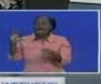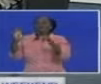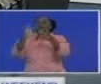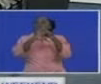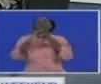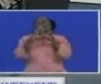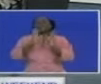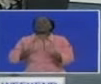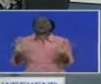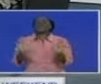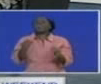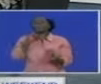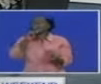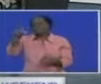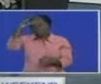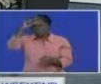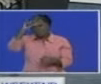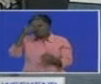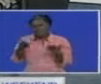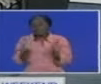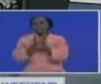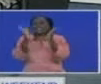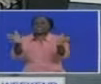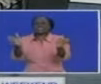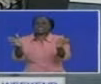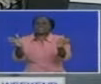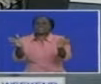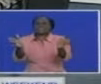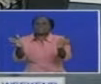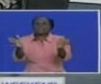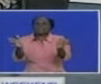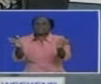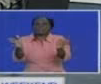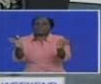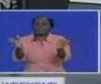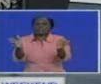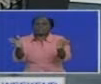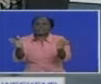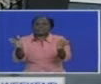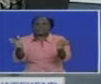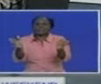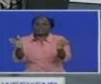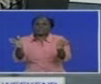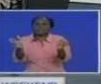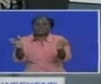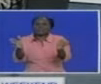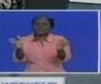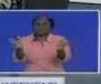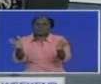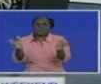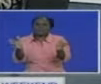which appears to be the majority. Now, which what is the needs, majority? But well, which is it the is manifesto? The which form